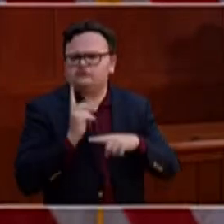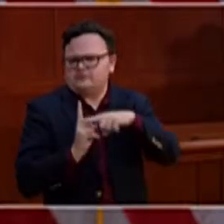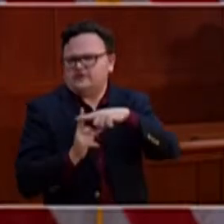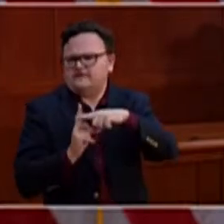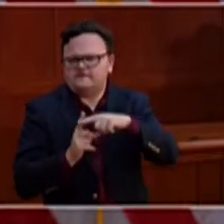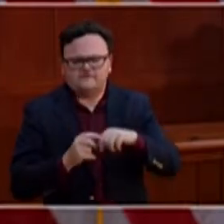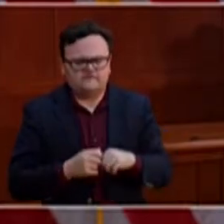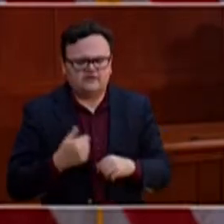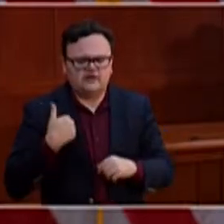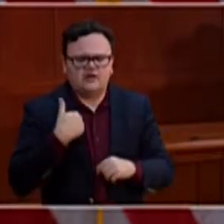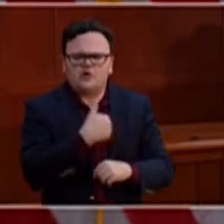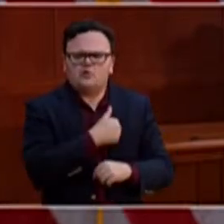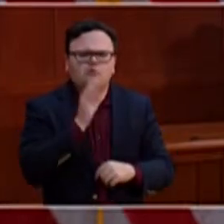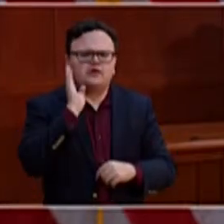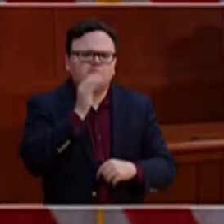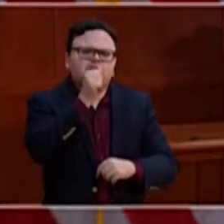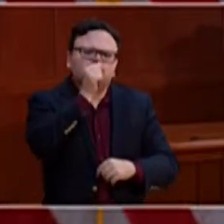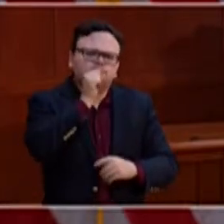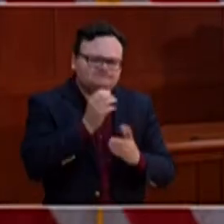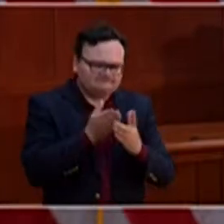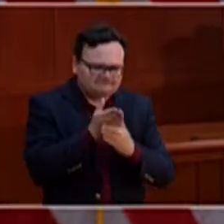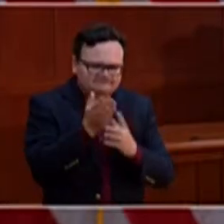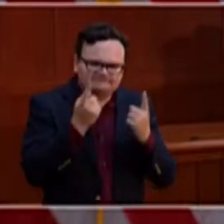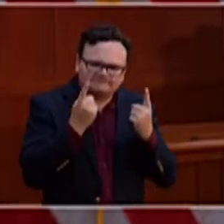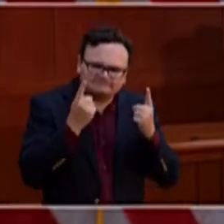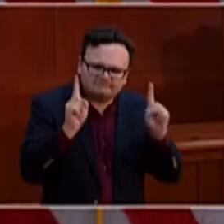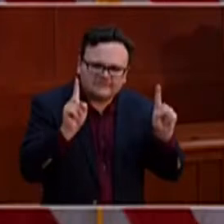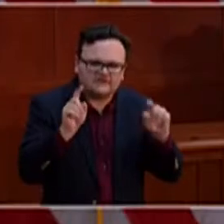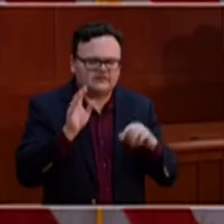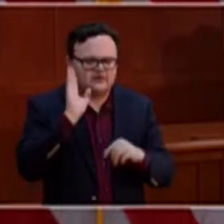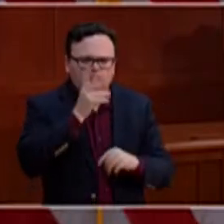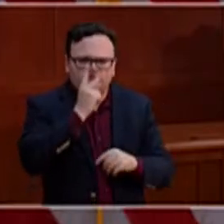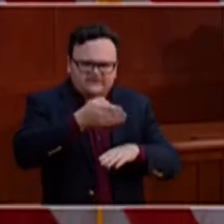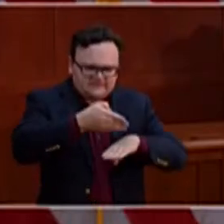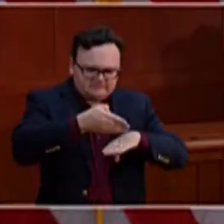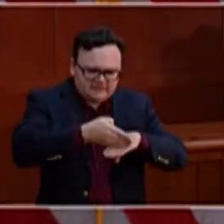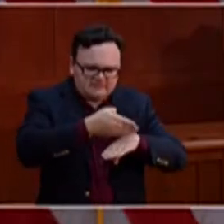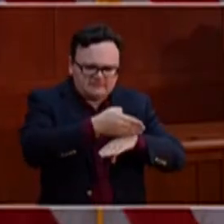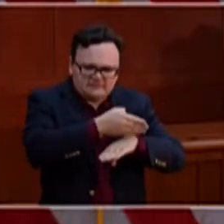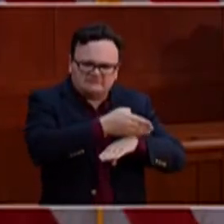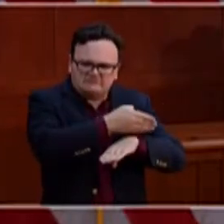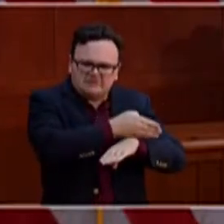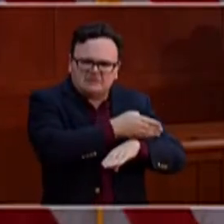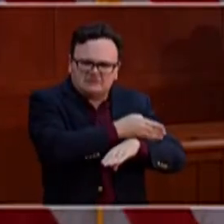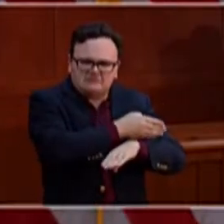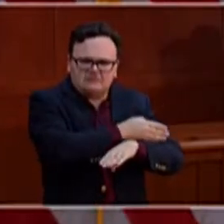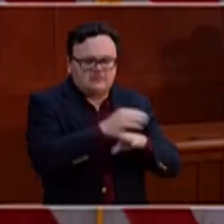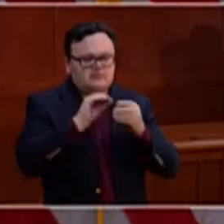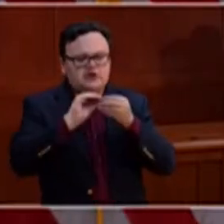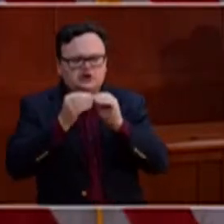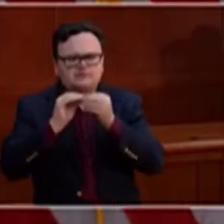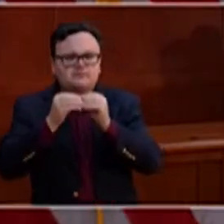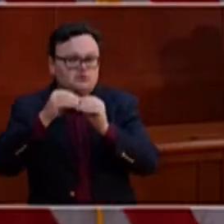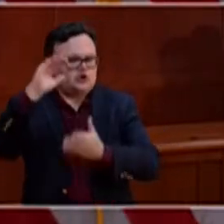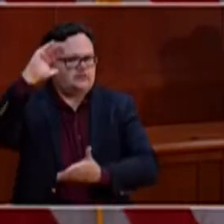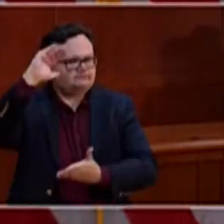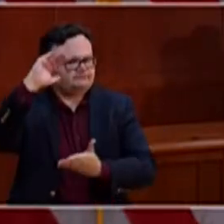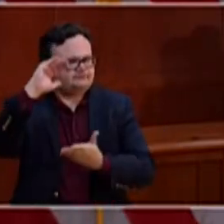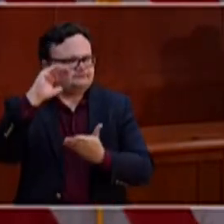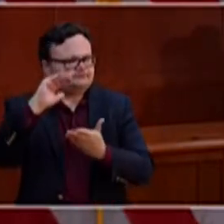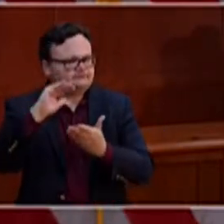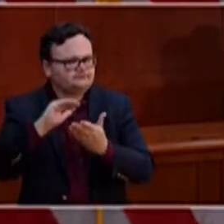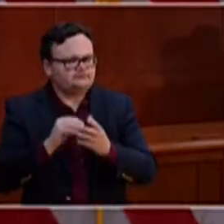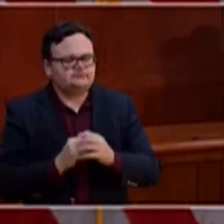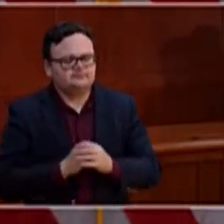I think we are on the right course. I think we will continue to see improvements. We just got to continue to keep doing, particularly the Floridians